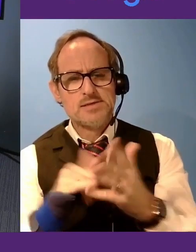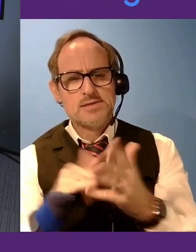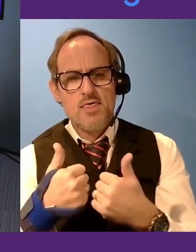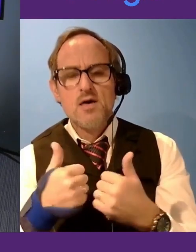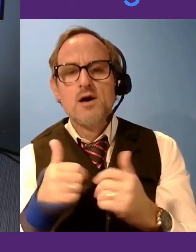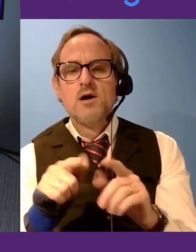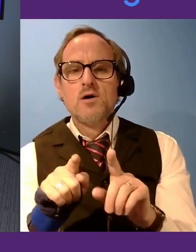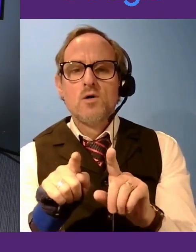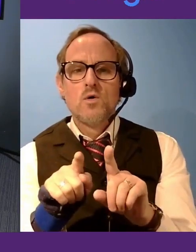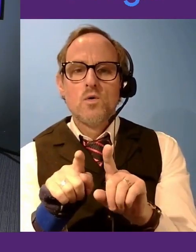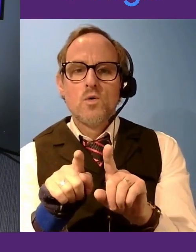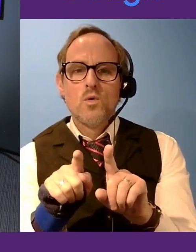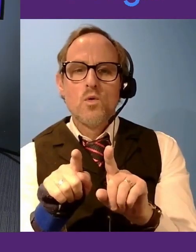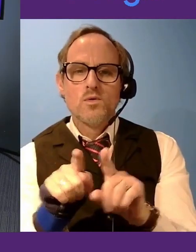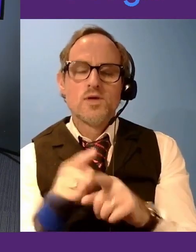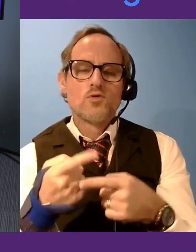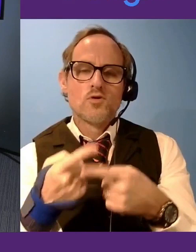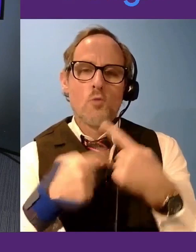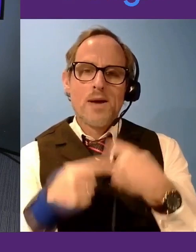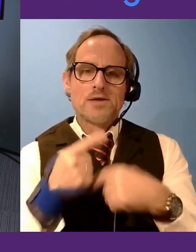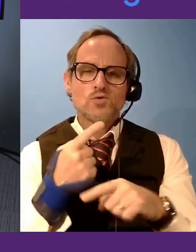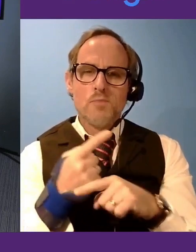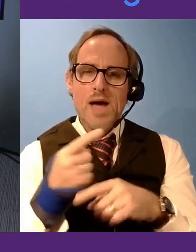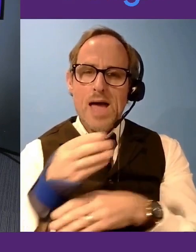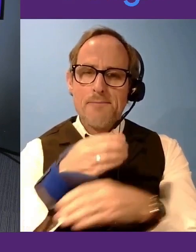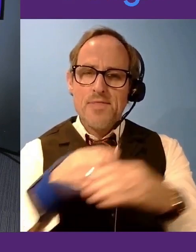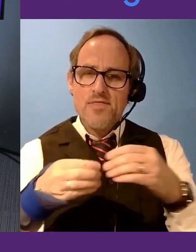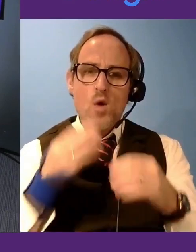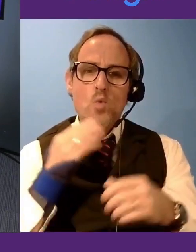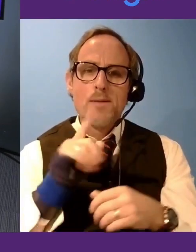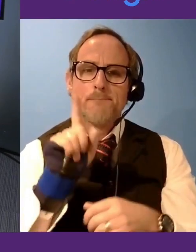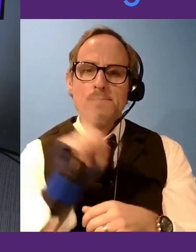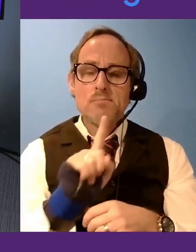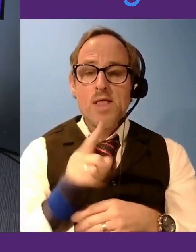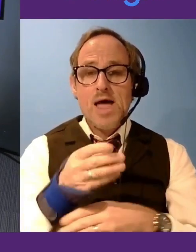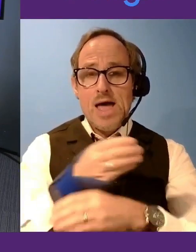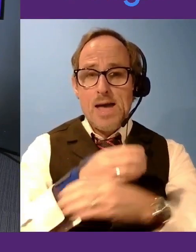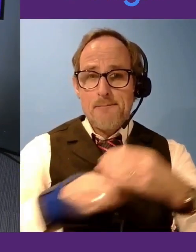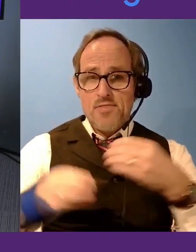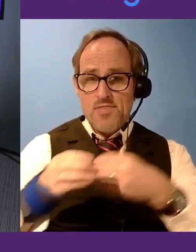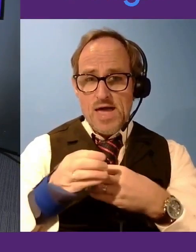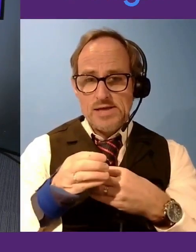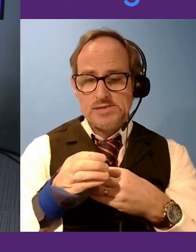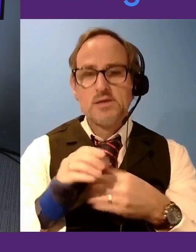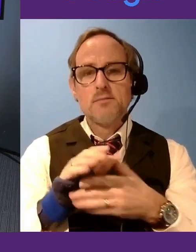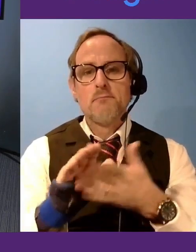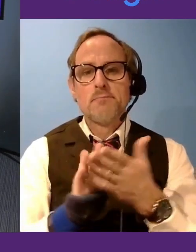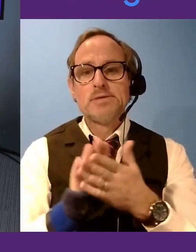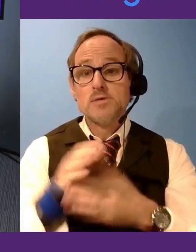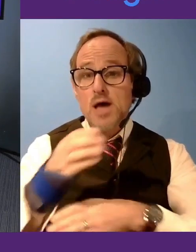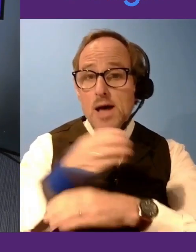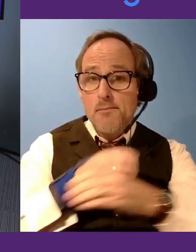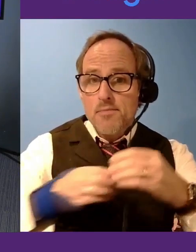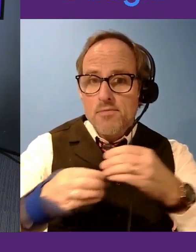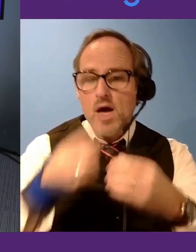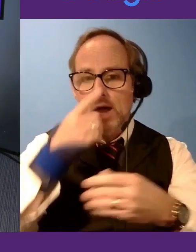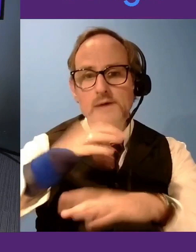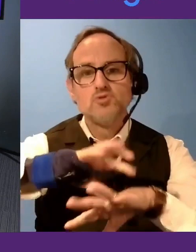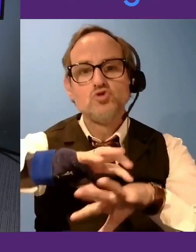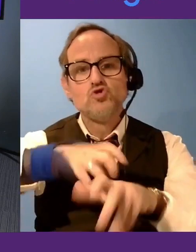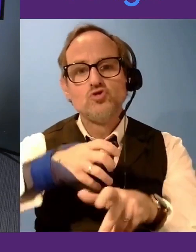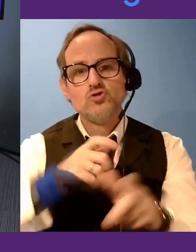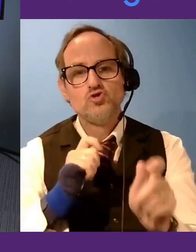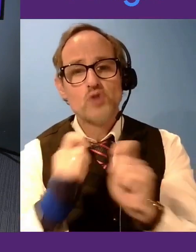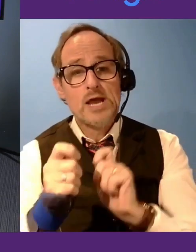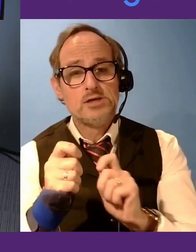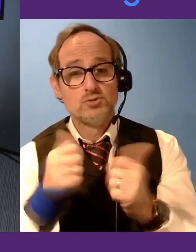that. Because when people empathize with something, they're more likely to be willing to make change. And I love